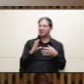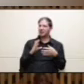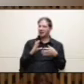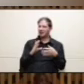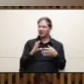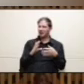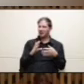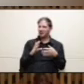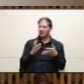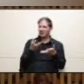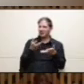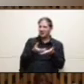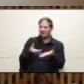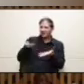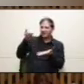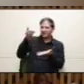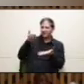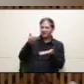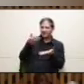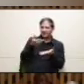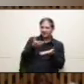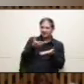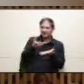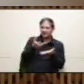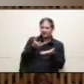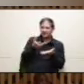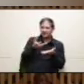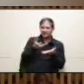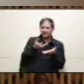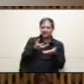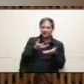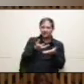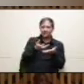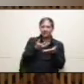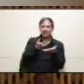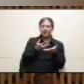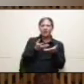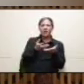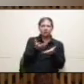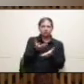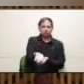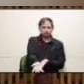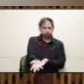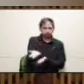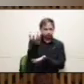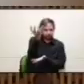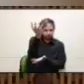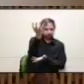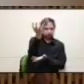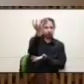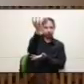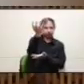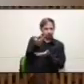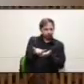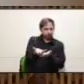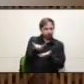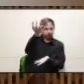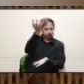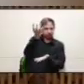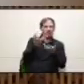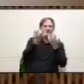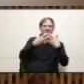picker. Unfortunately, with the height of the poles that we have, it is